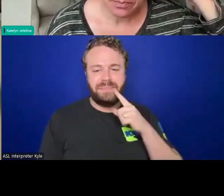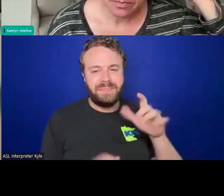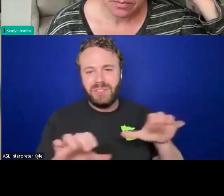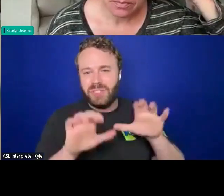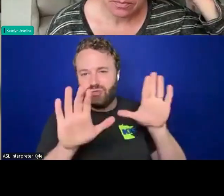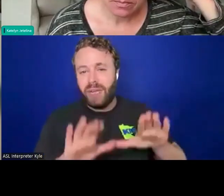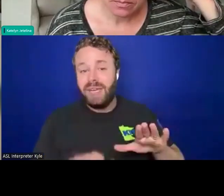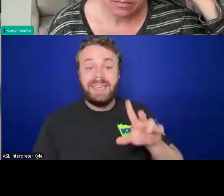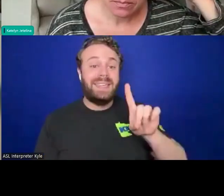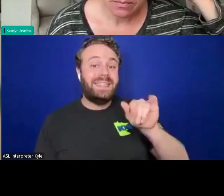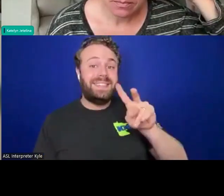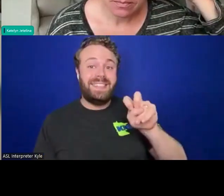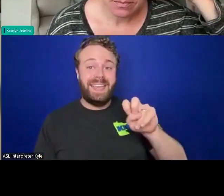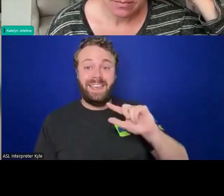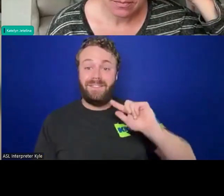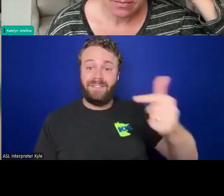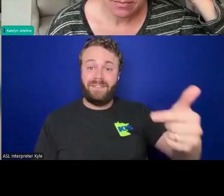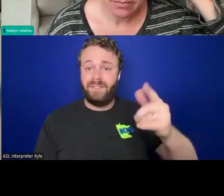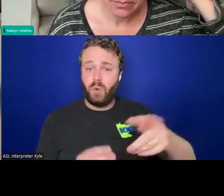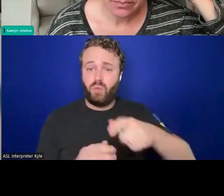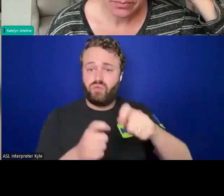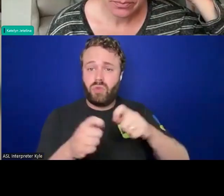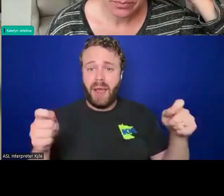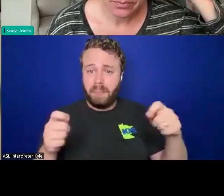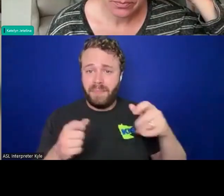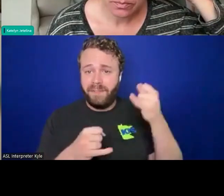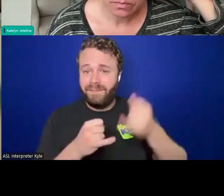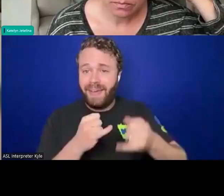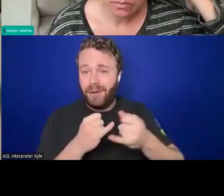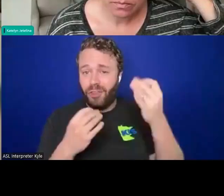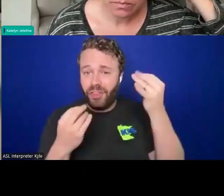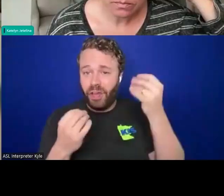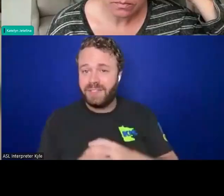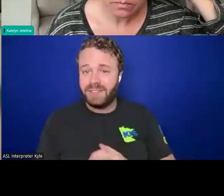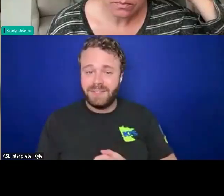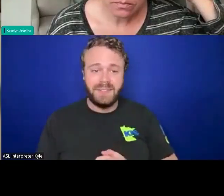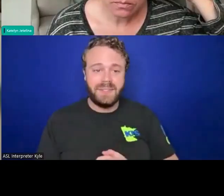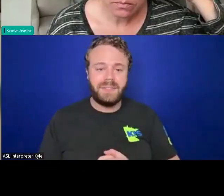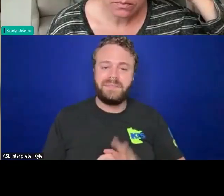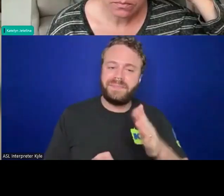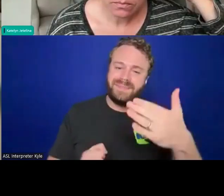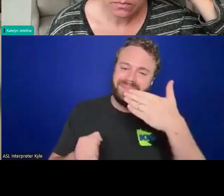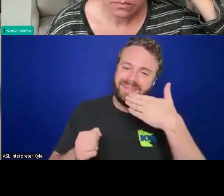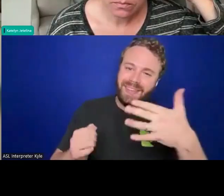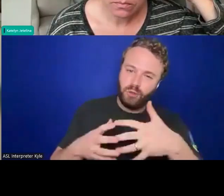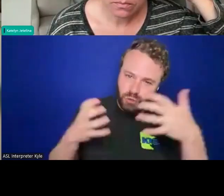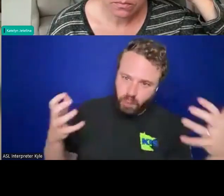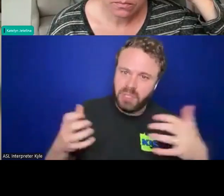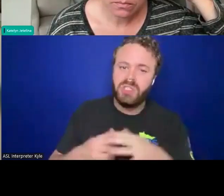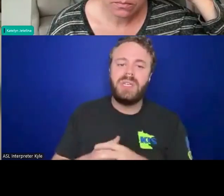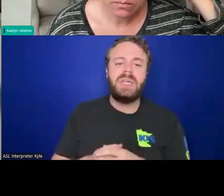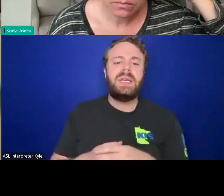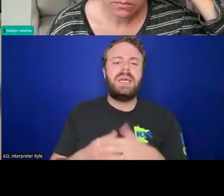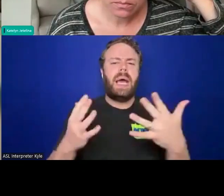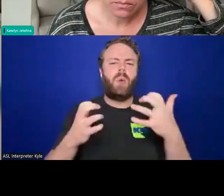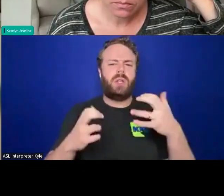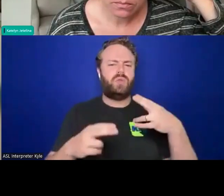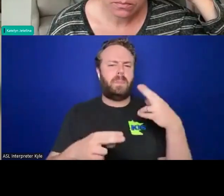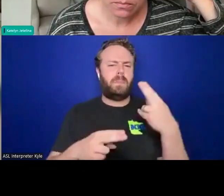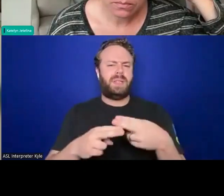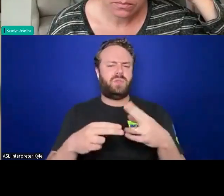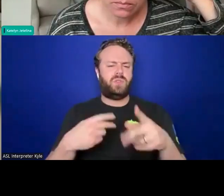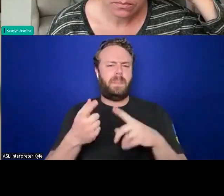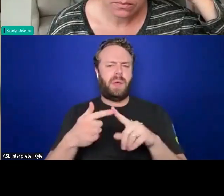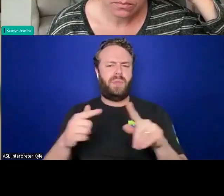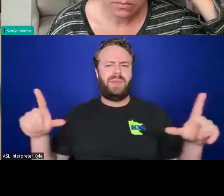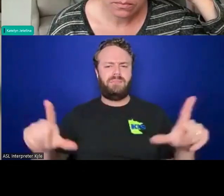to close out. Final thoughts. Oh, thank you so much. Well, I just wanted to strike a note on the big picture here at